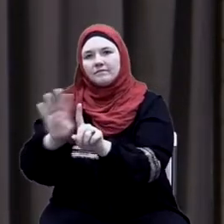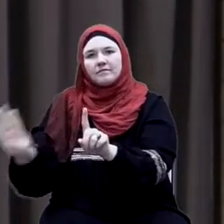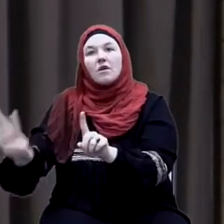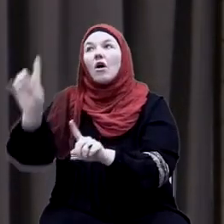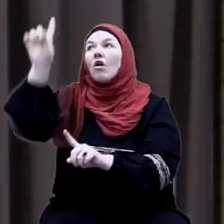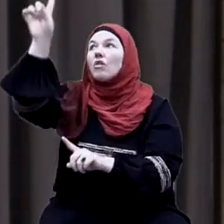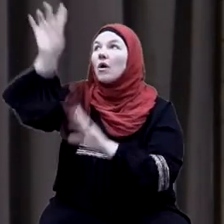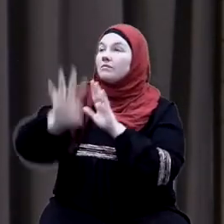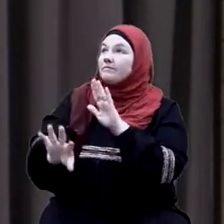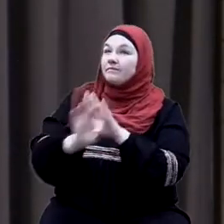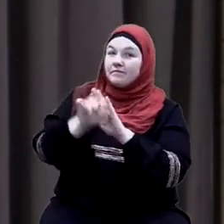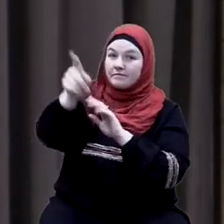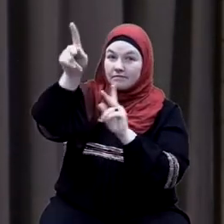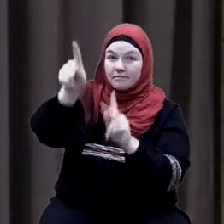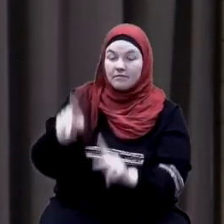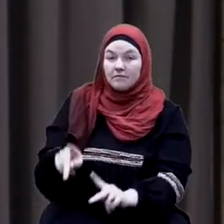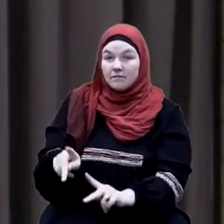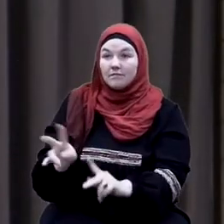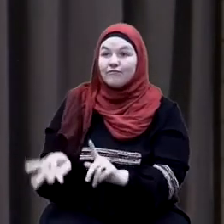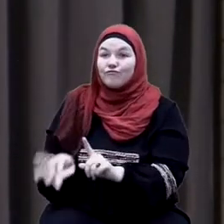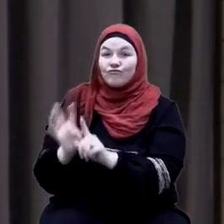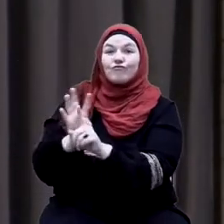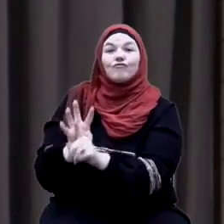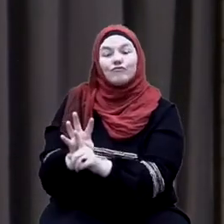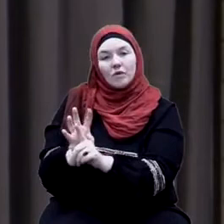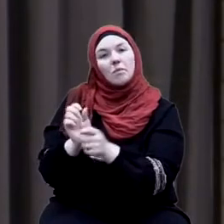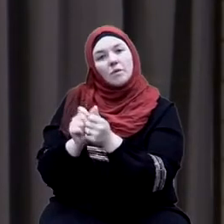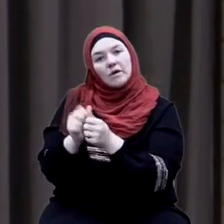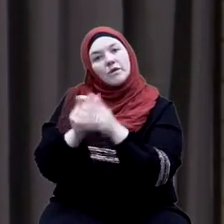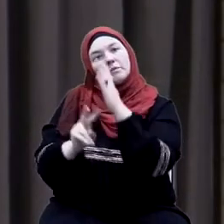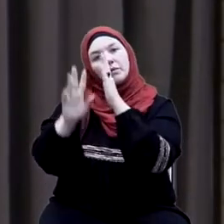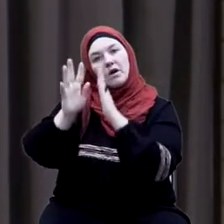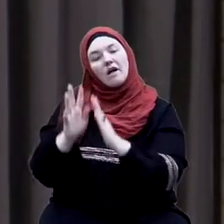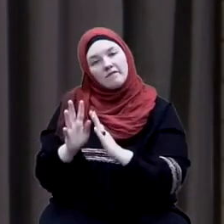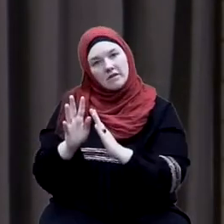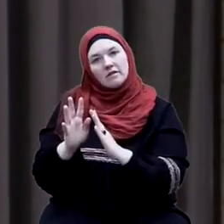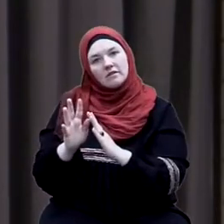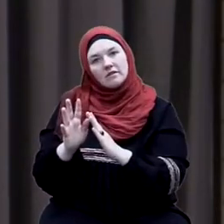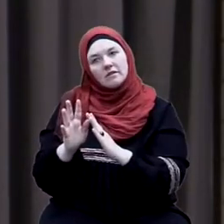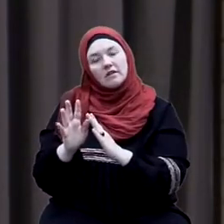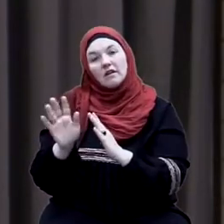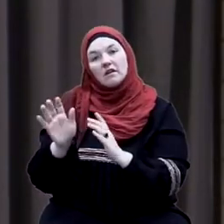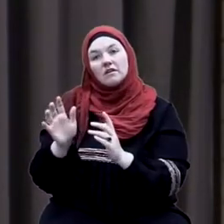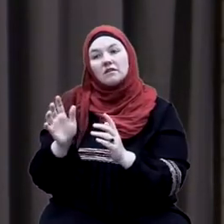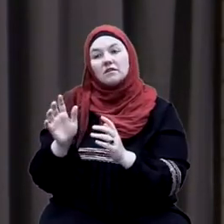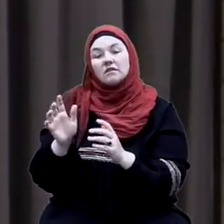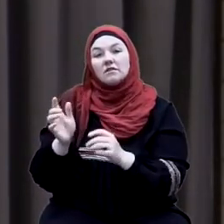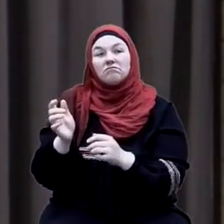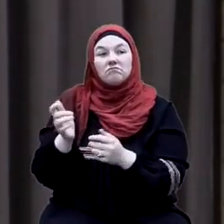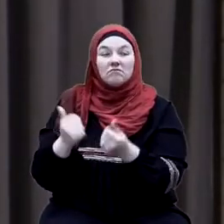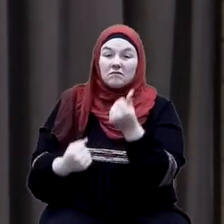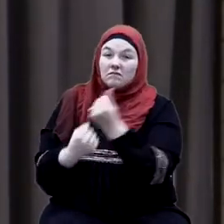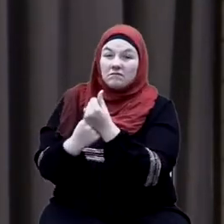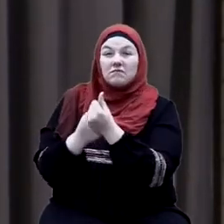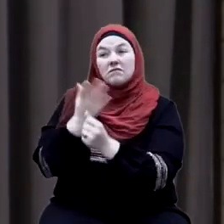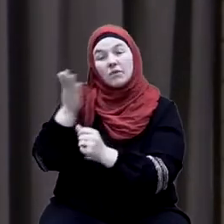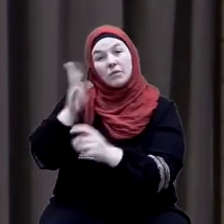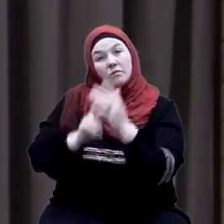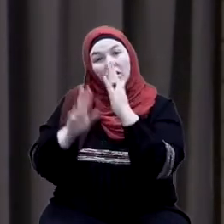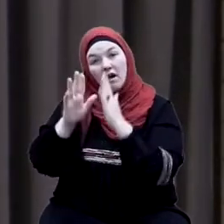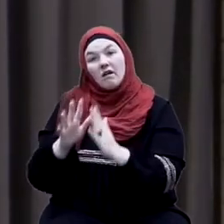by Allah to accompany the Prophet and stand up, sun or rain, whether they